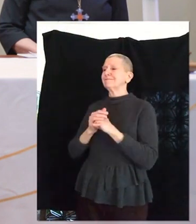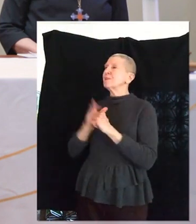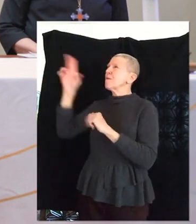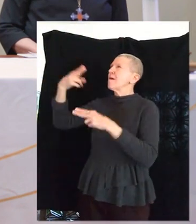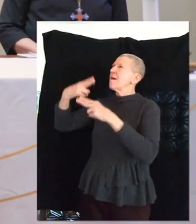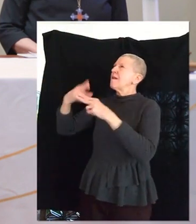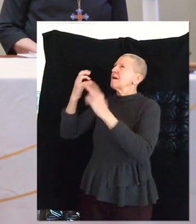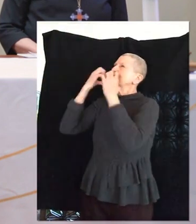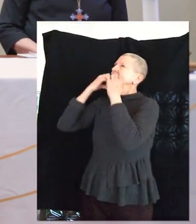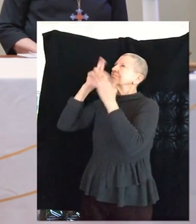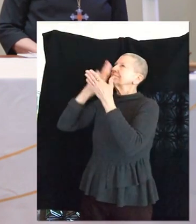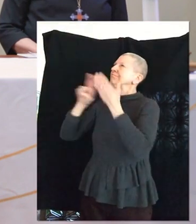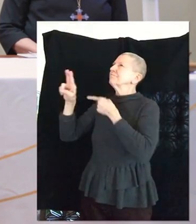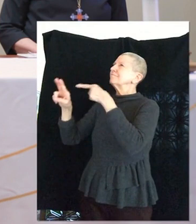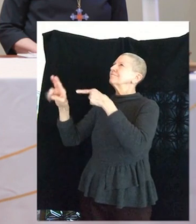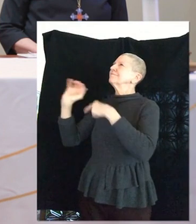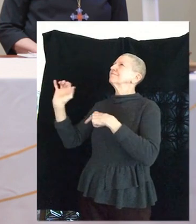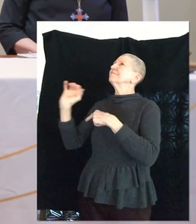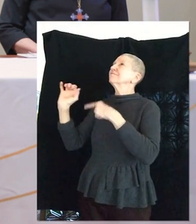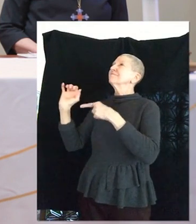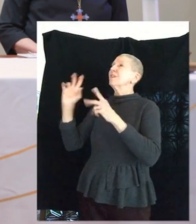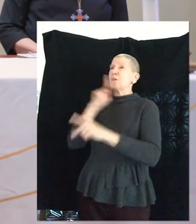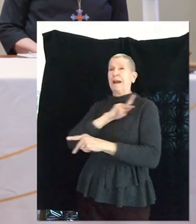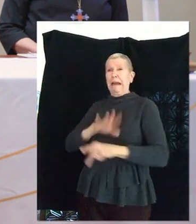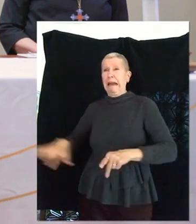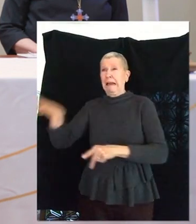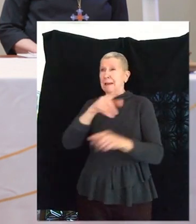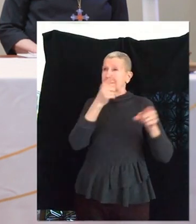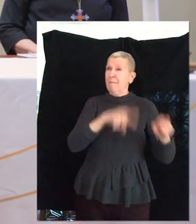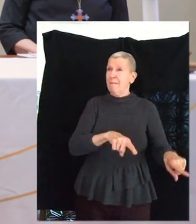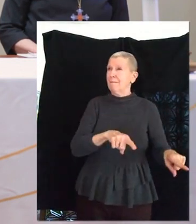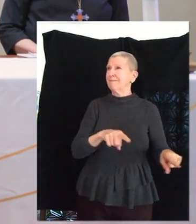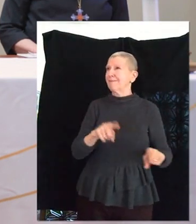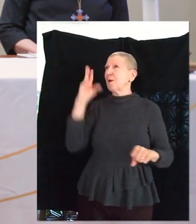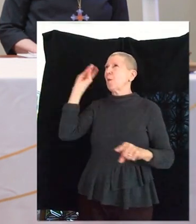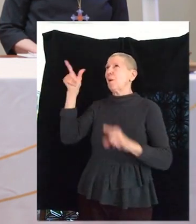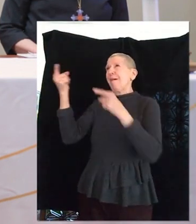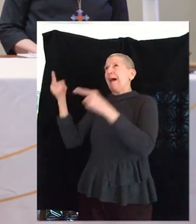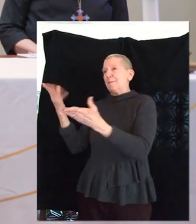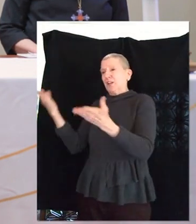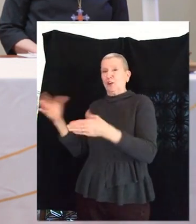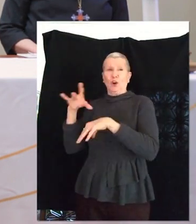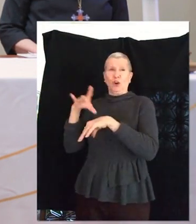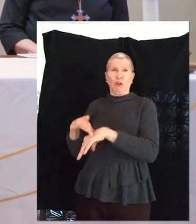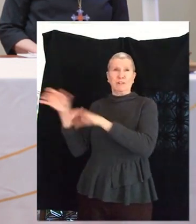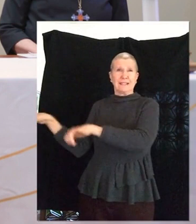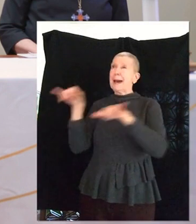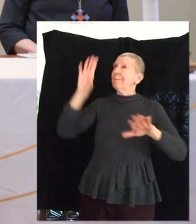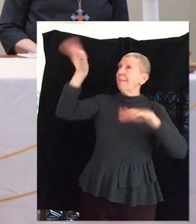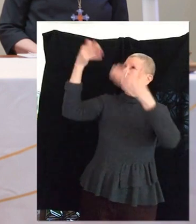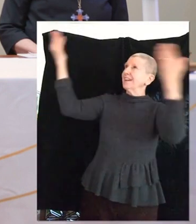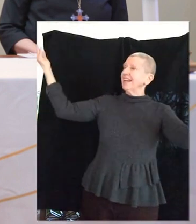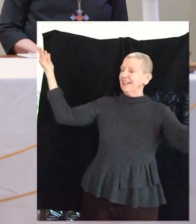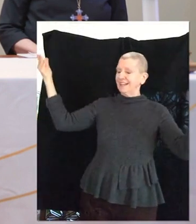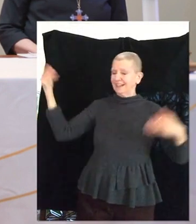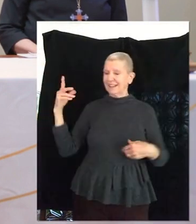kee haa dhufu. Jaalalli kee waaqa irratti akkuma ta'e. Akkasuma lafa irrattis haa ta'u. Kan nu ga'u